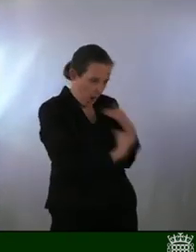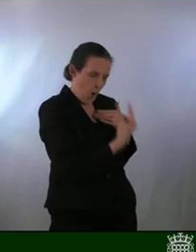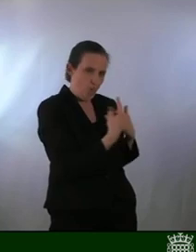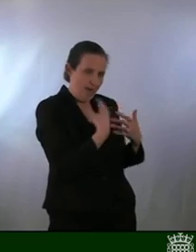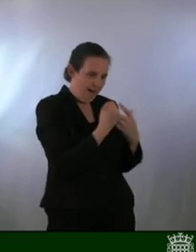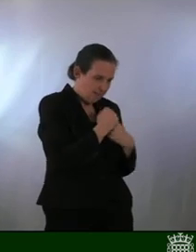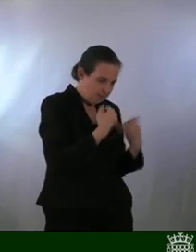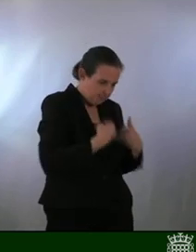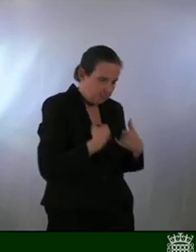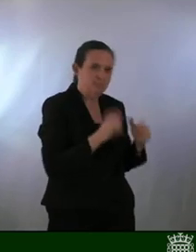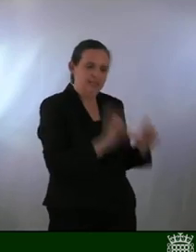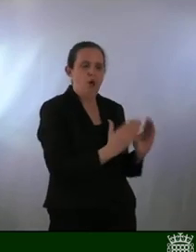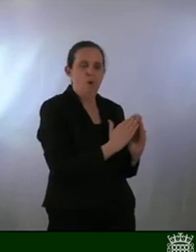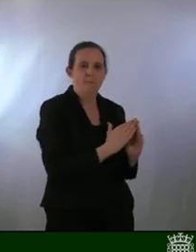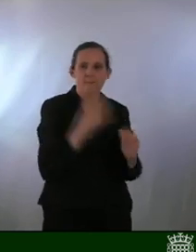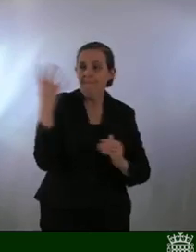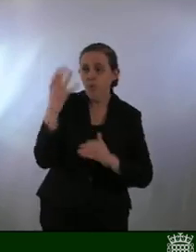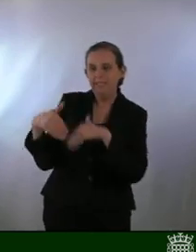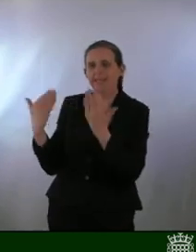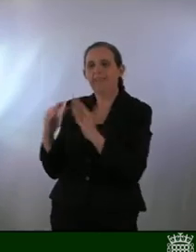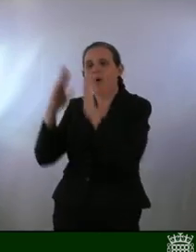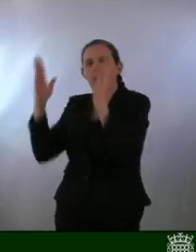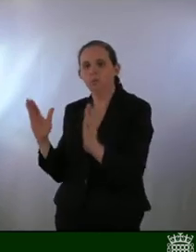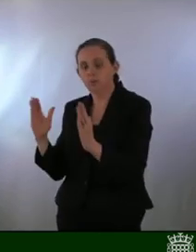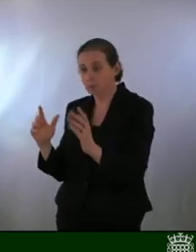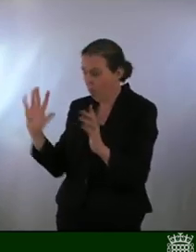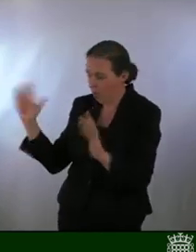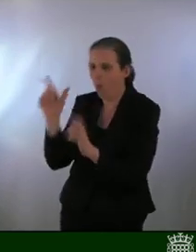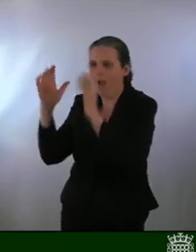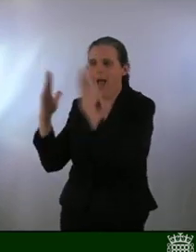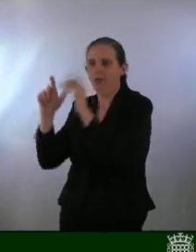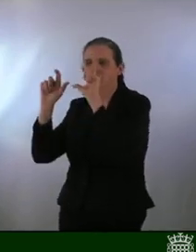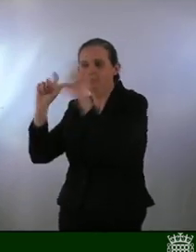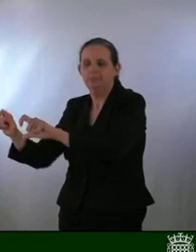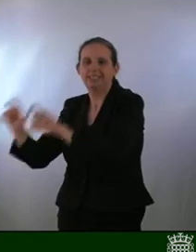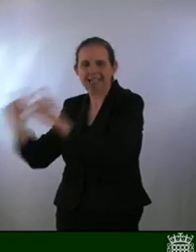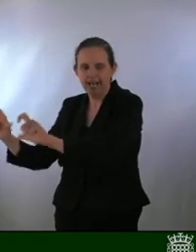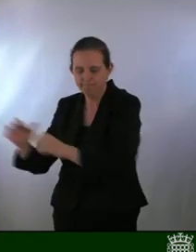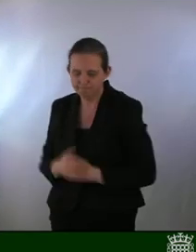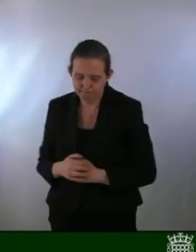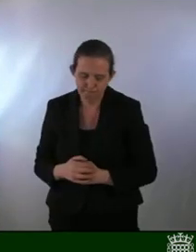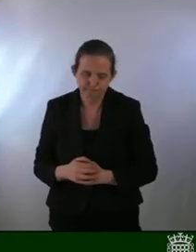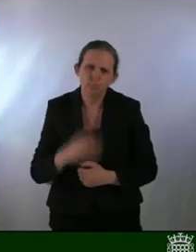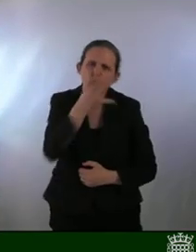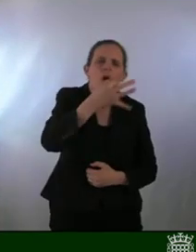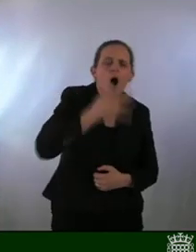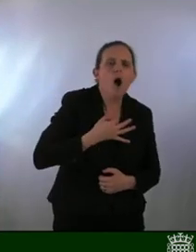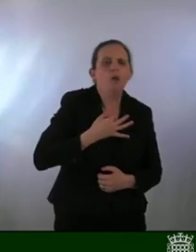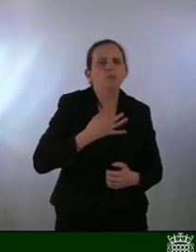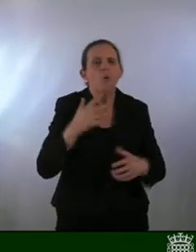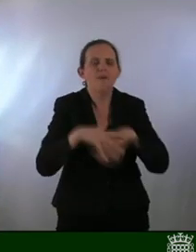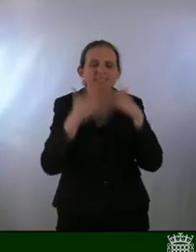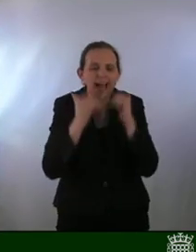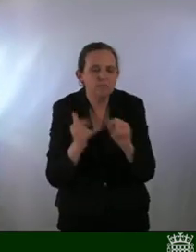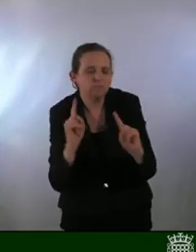for households. On the point about the World Health Organization saying that we should test, I